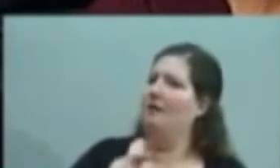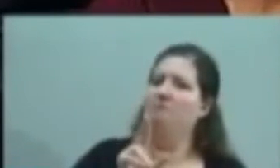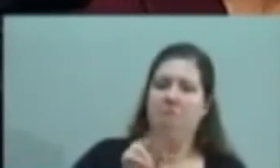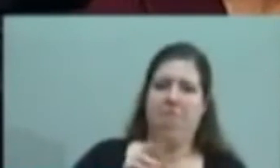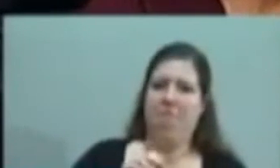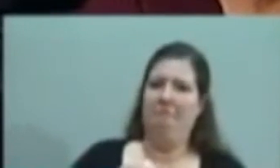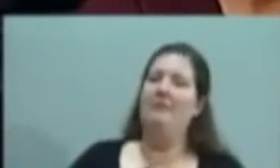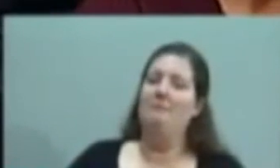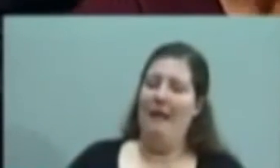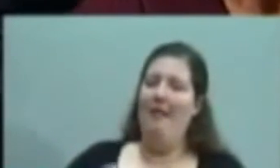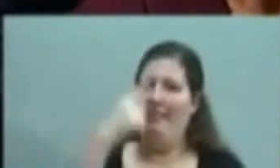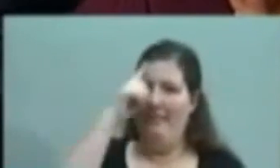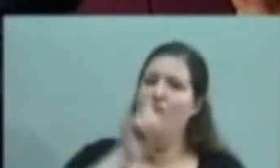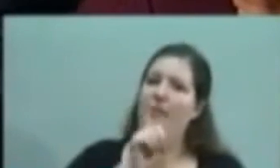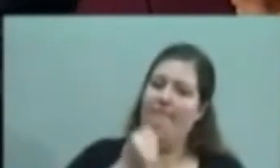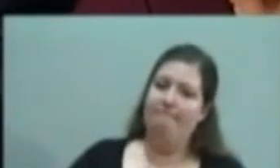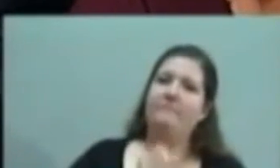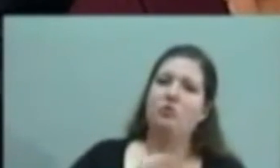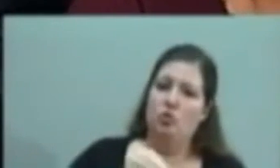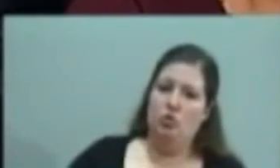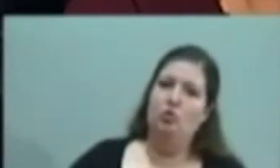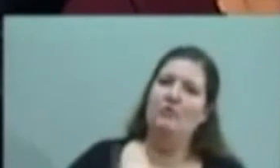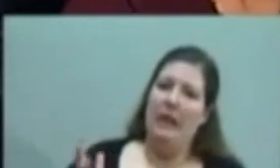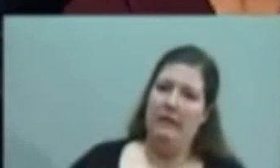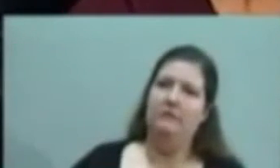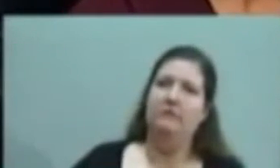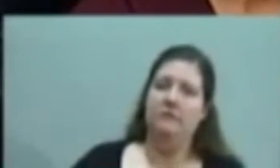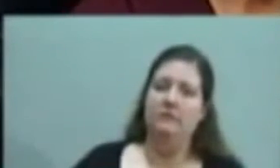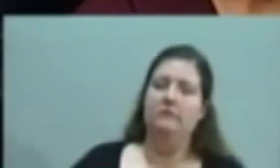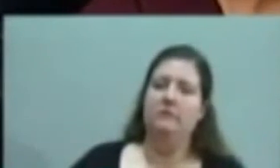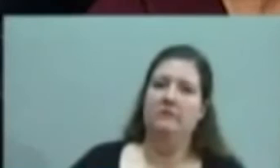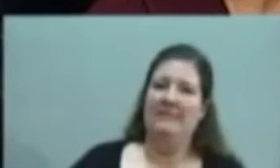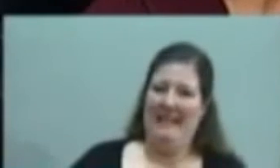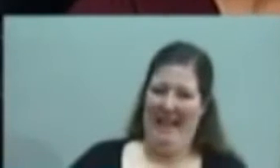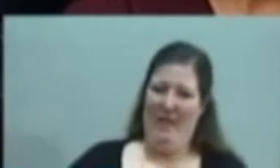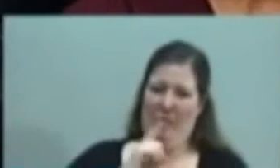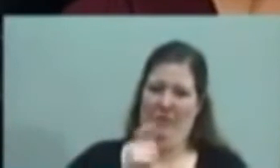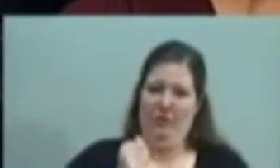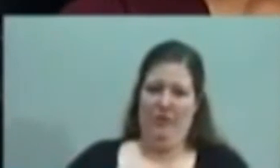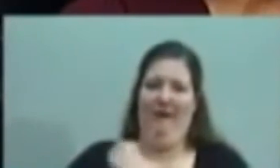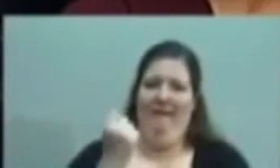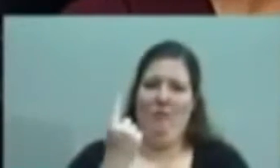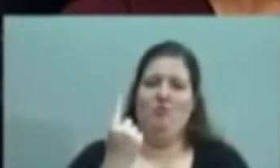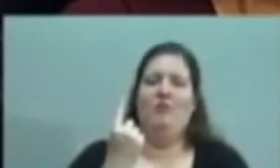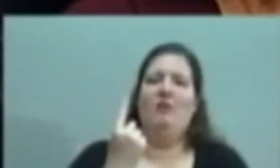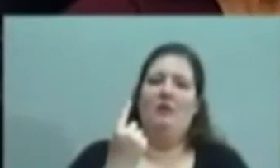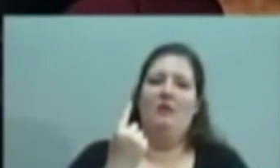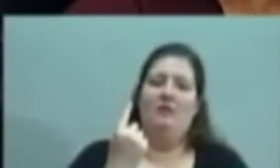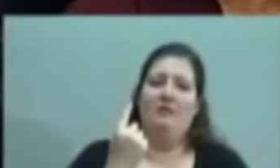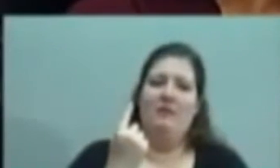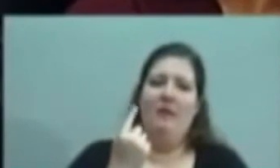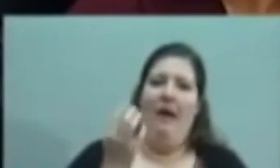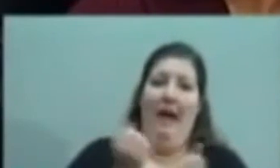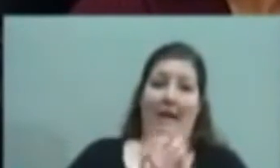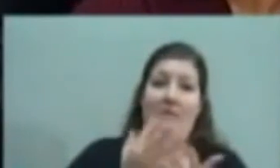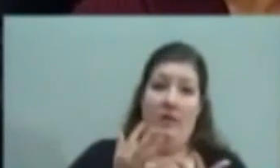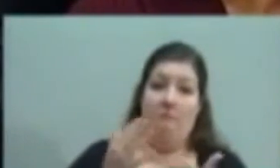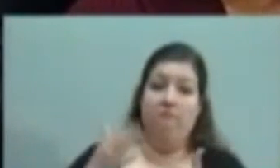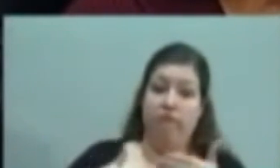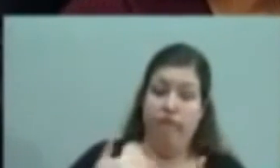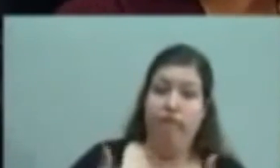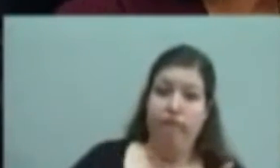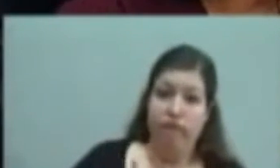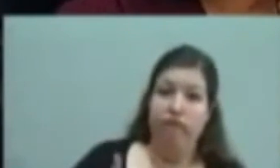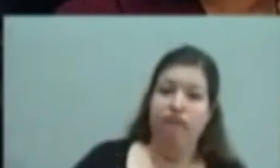children greatly. And I'm just trying to understand, we see that everything is going, like you just presented,